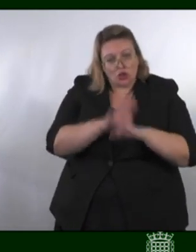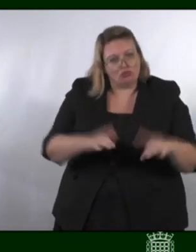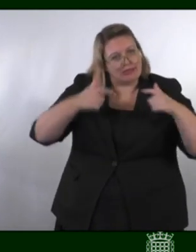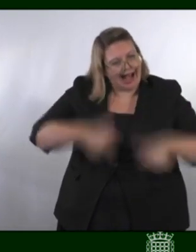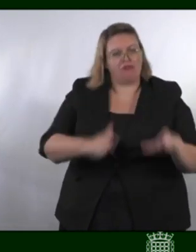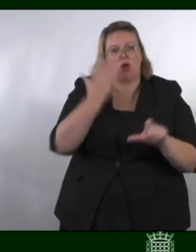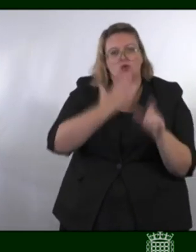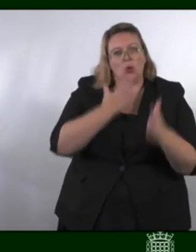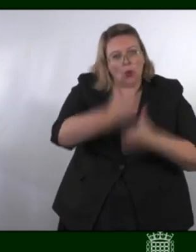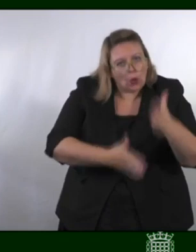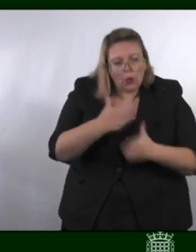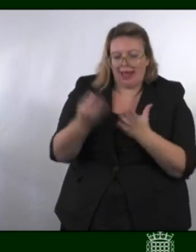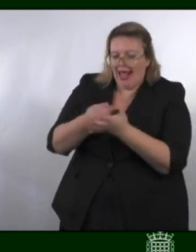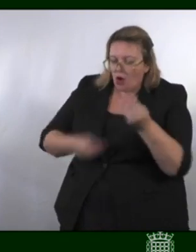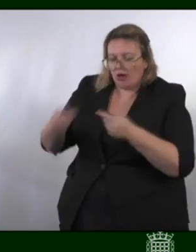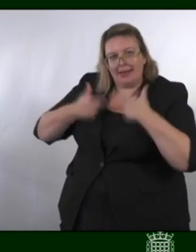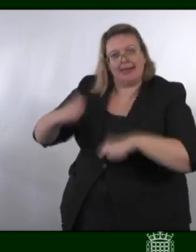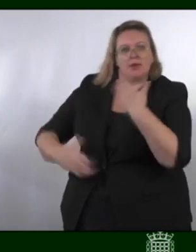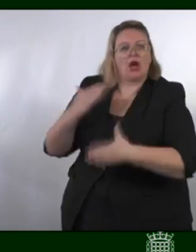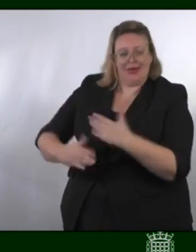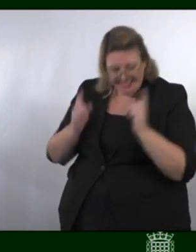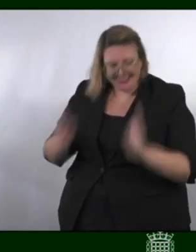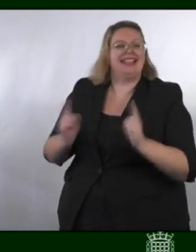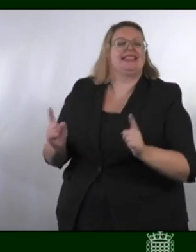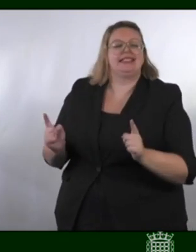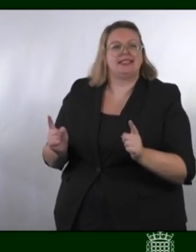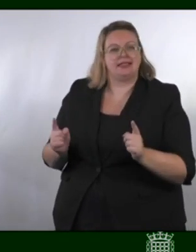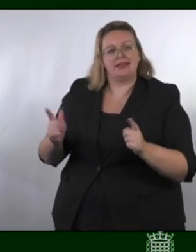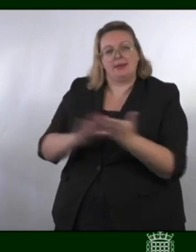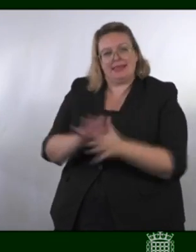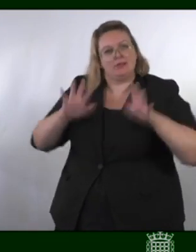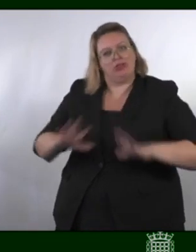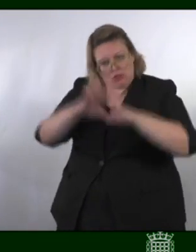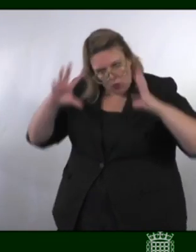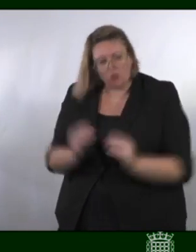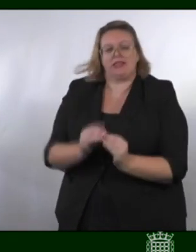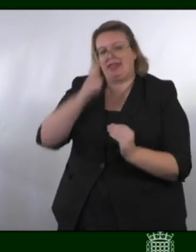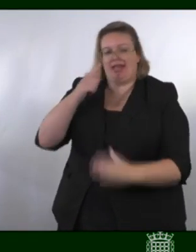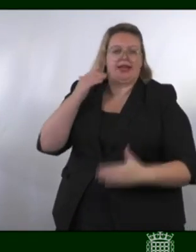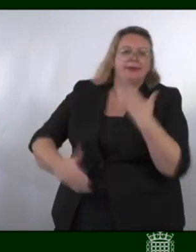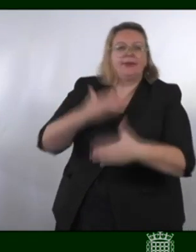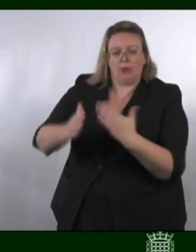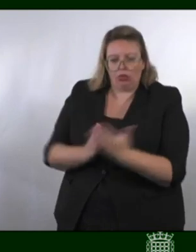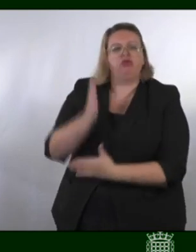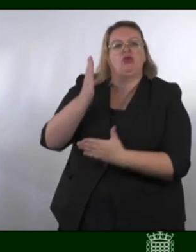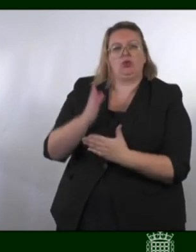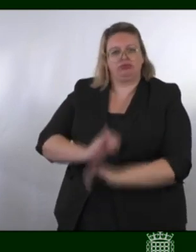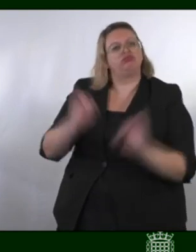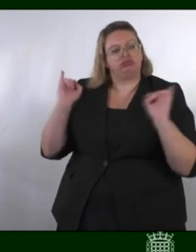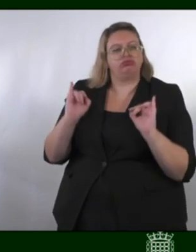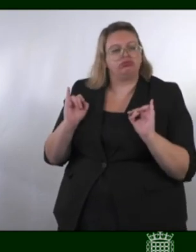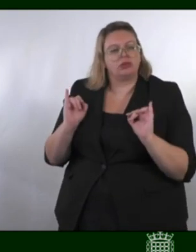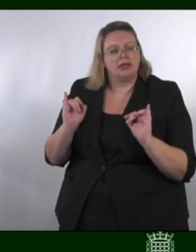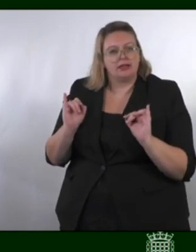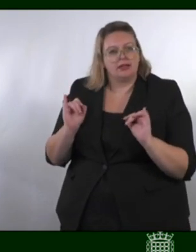keeping our economy moving, because that is the way to get the whole of our country through this crisis together, so that